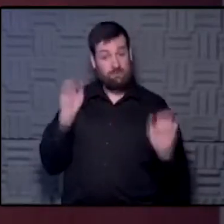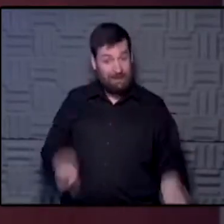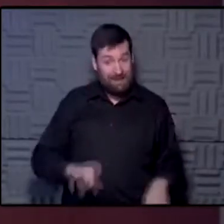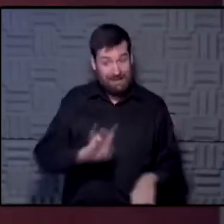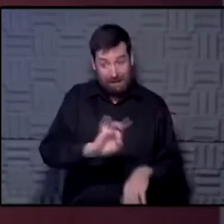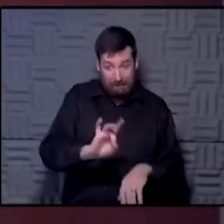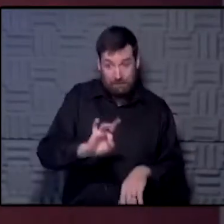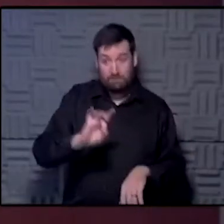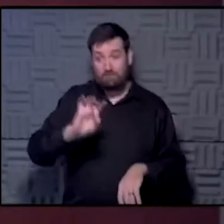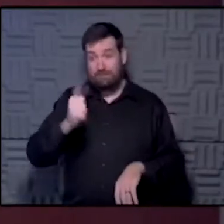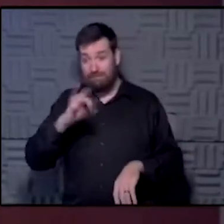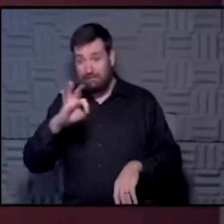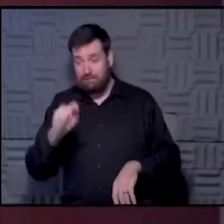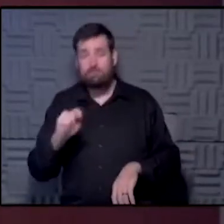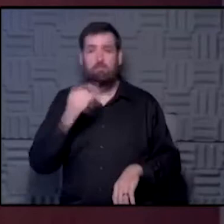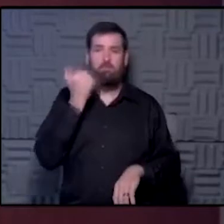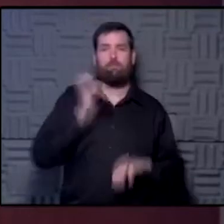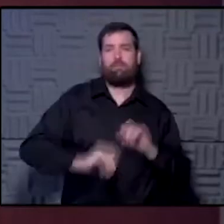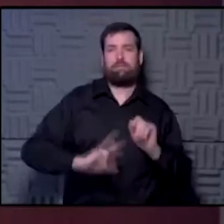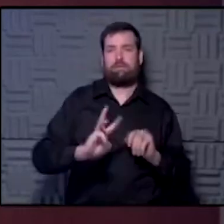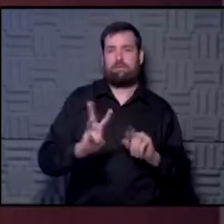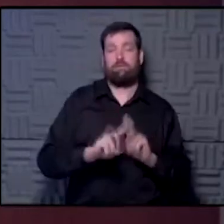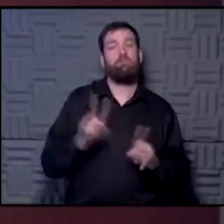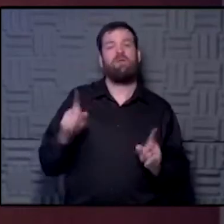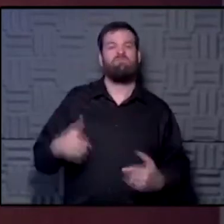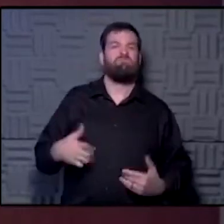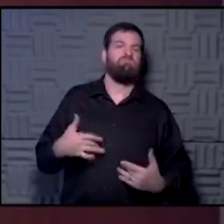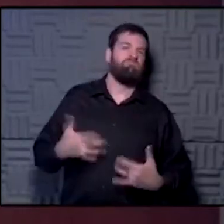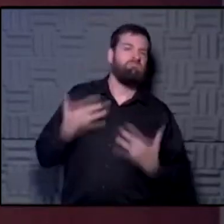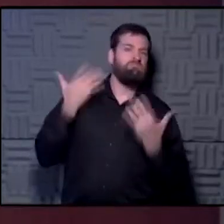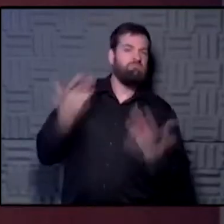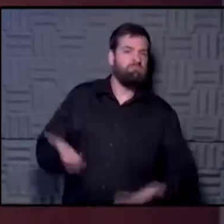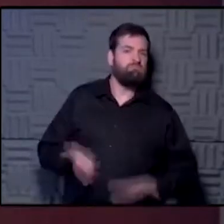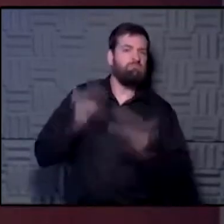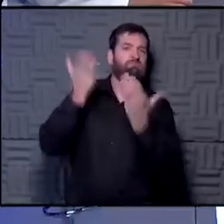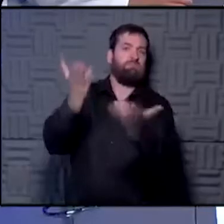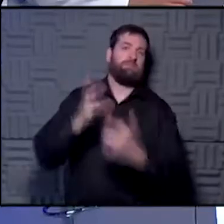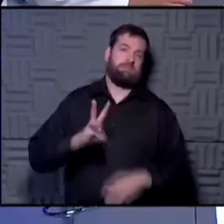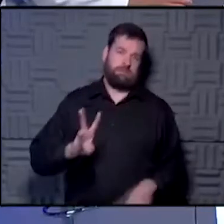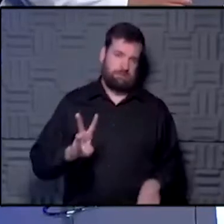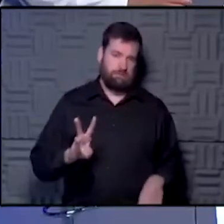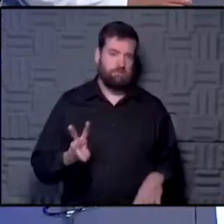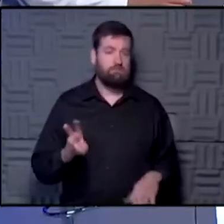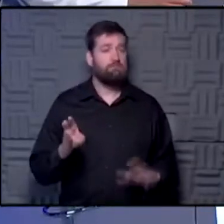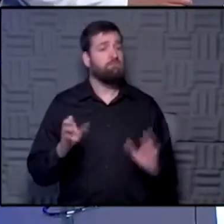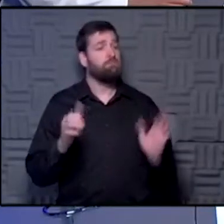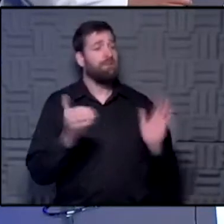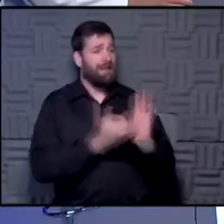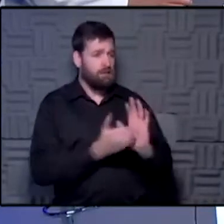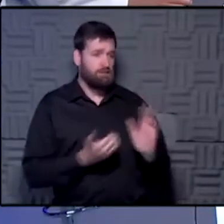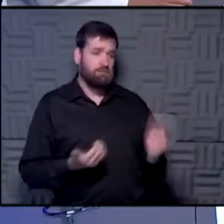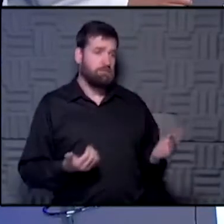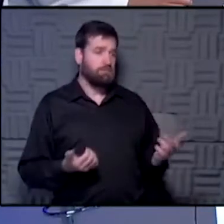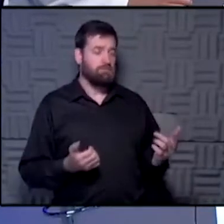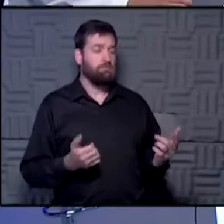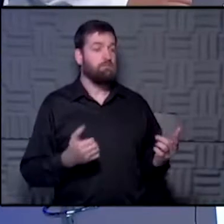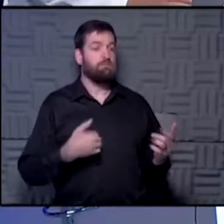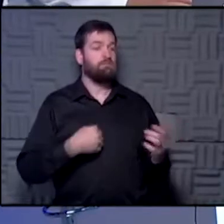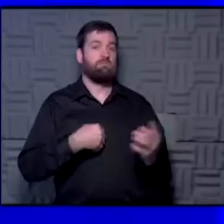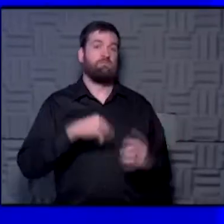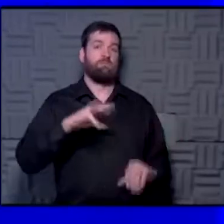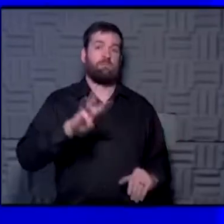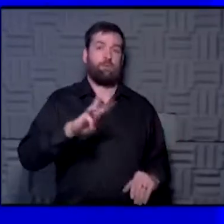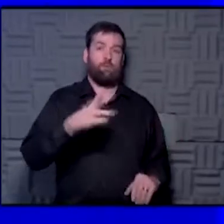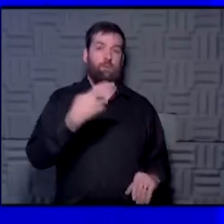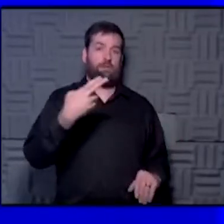8-10 feet, that's better than 6 feet, but 6 feet is what we've generally been recommending. And again, you know, the World Health